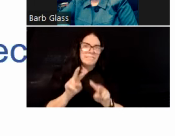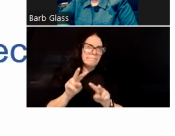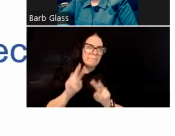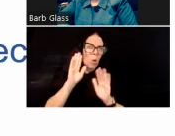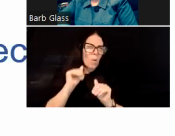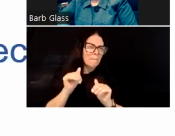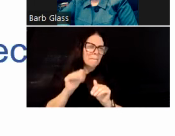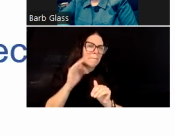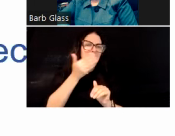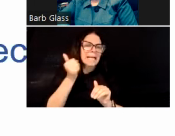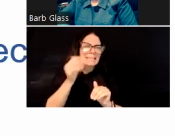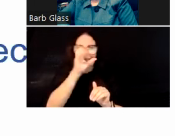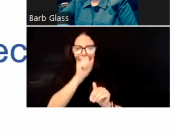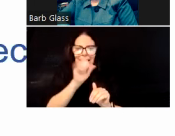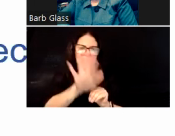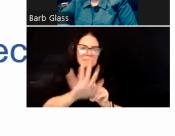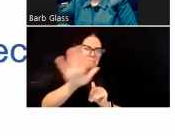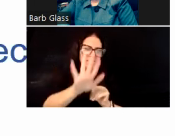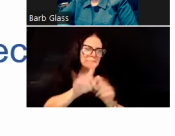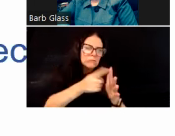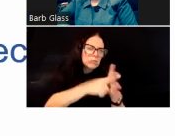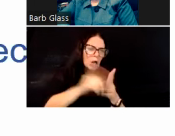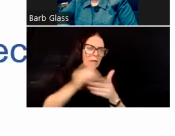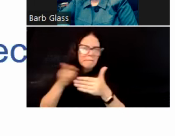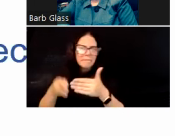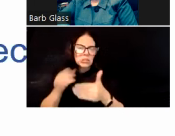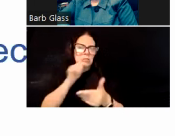and estimate when they started and finished things.